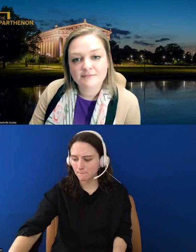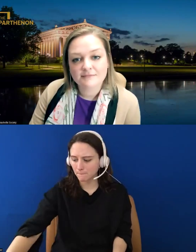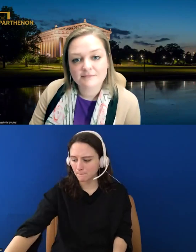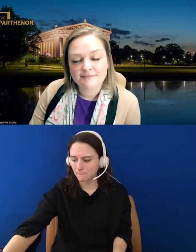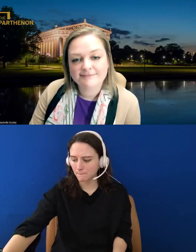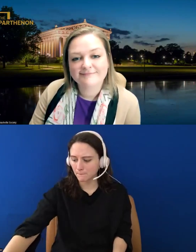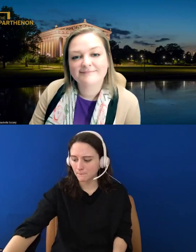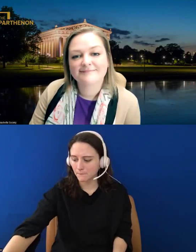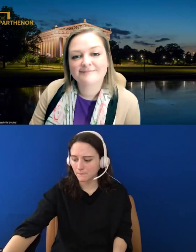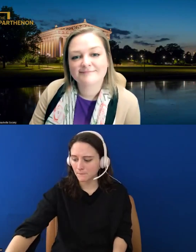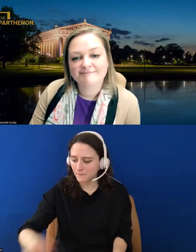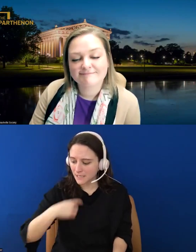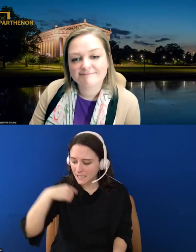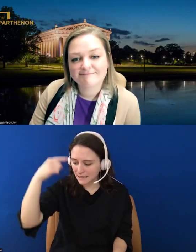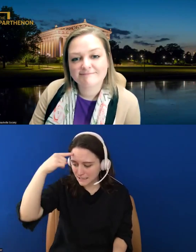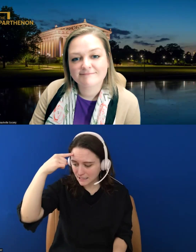these